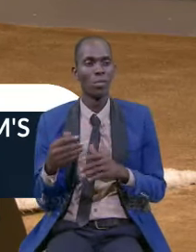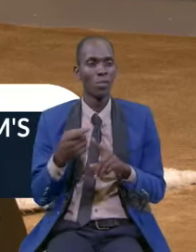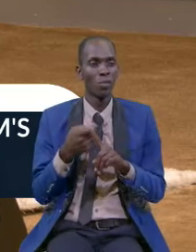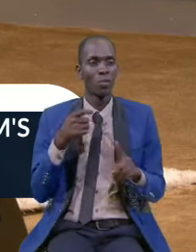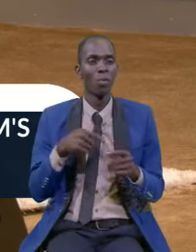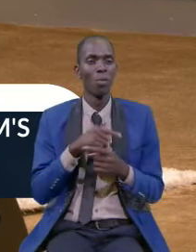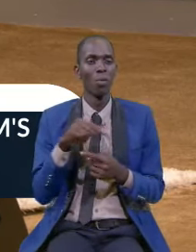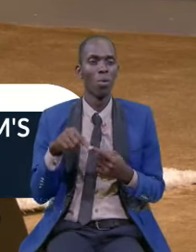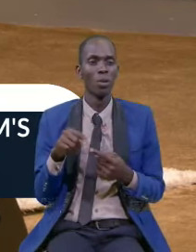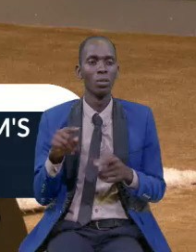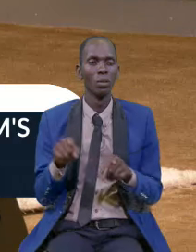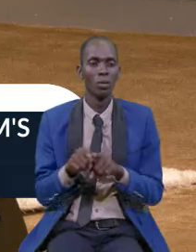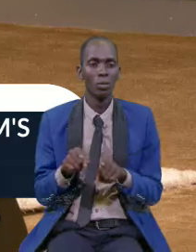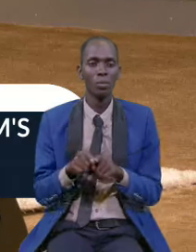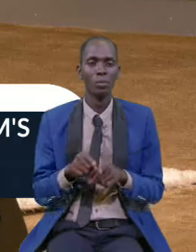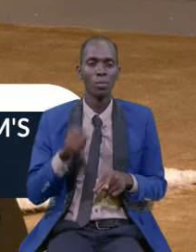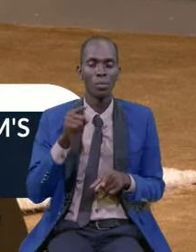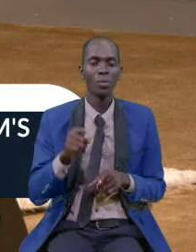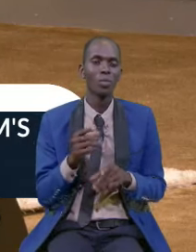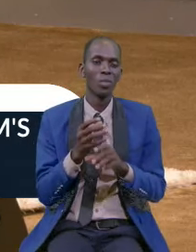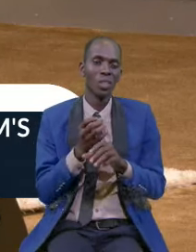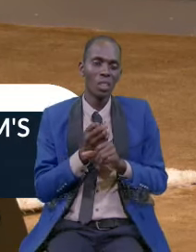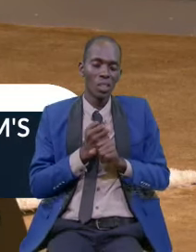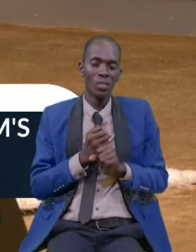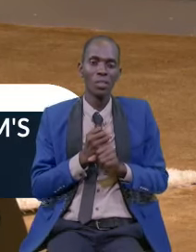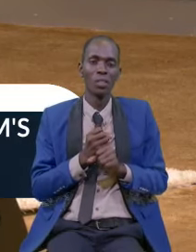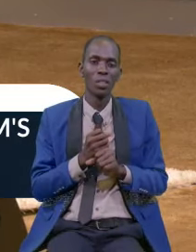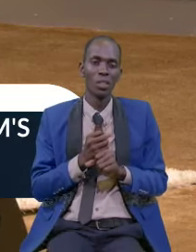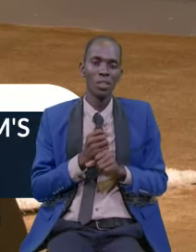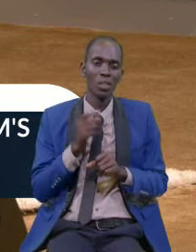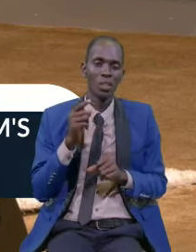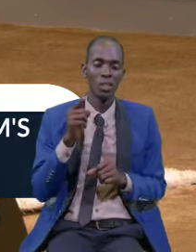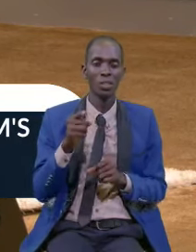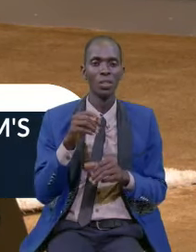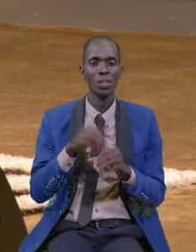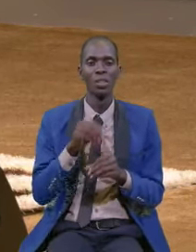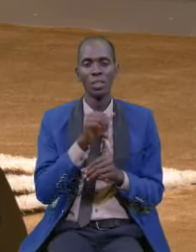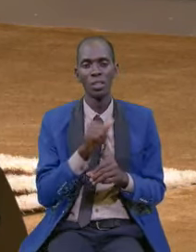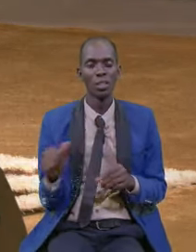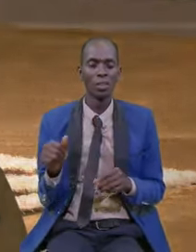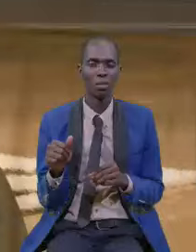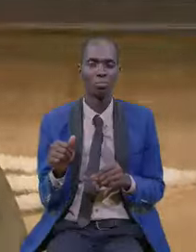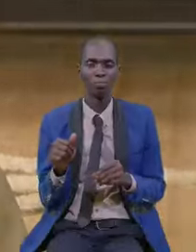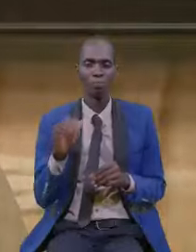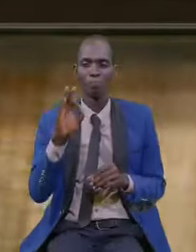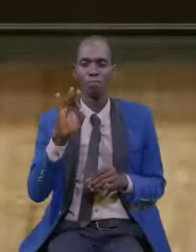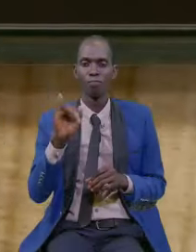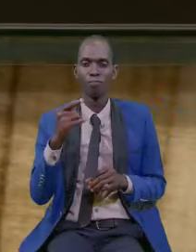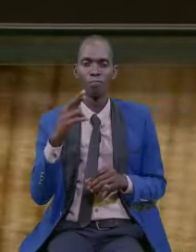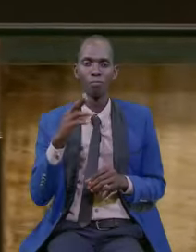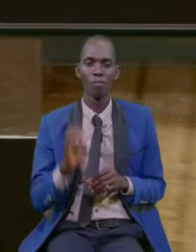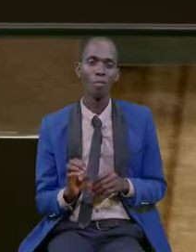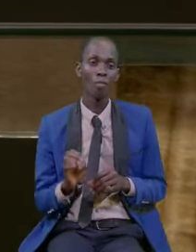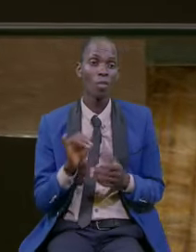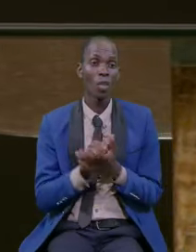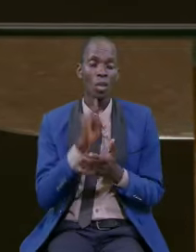whence also he received him in a figure. That the faith God is